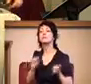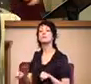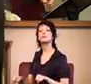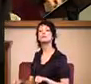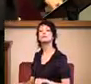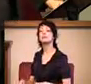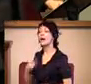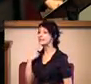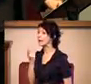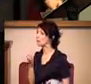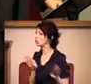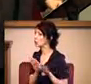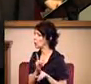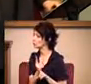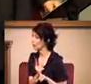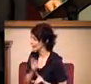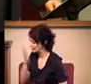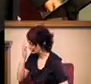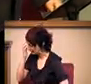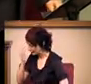was going to come to a close.